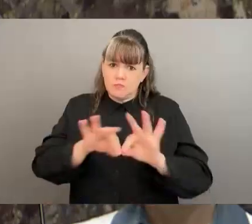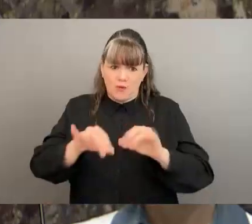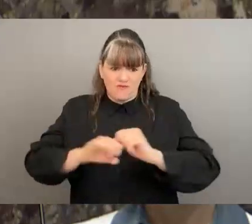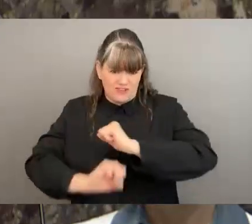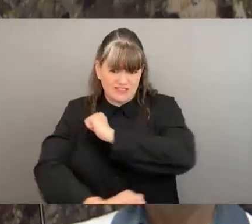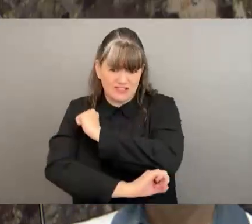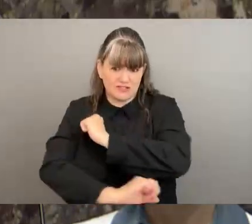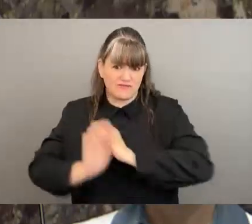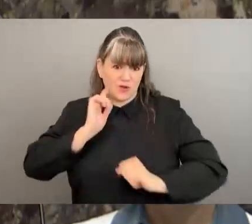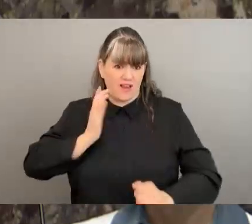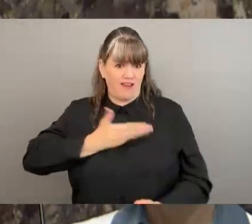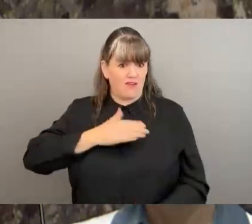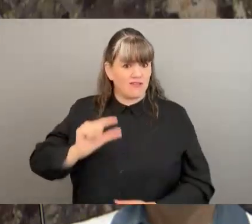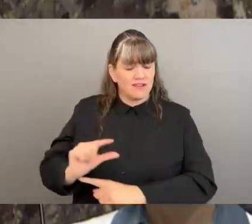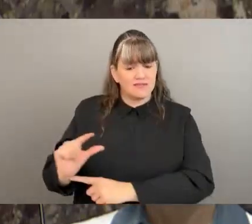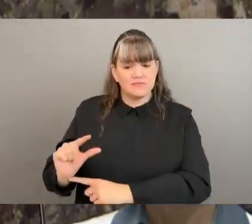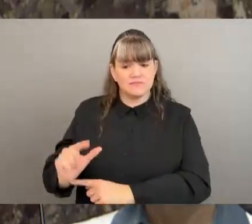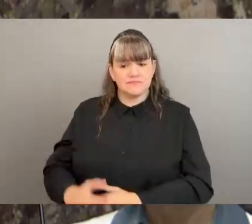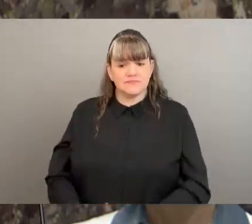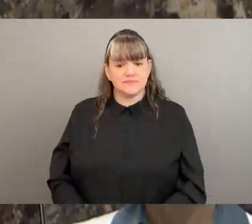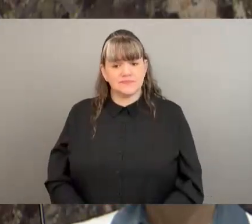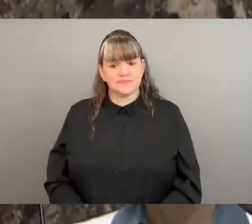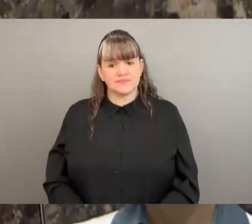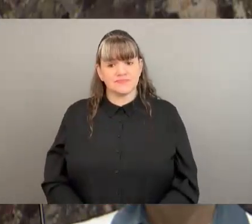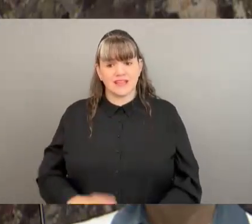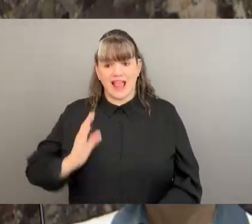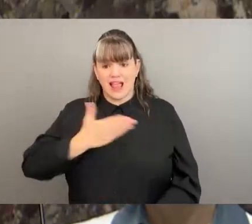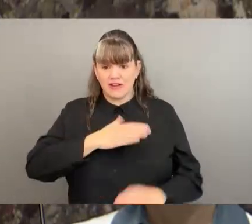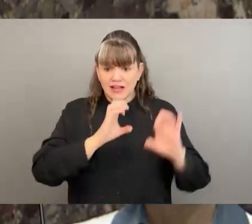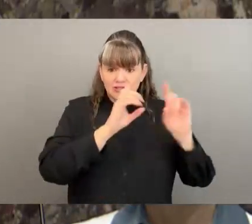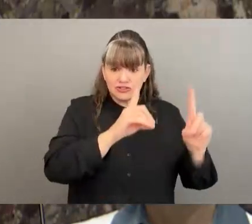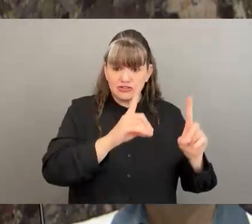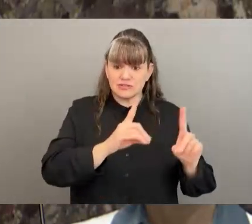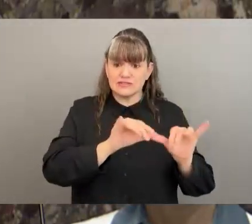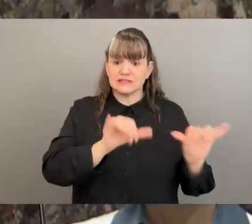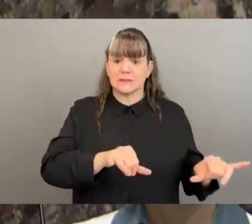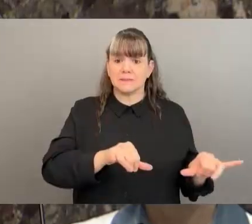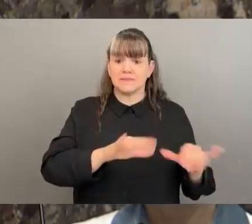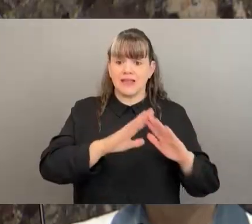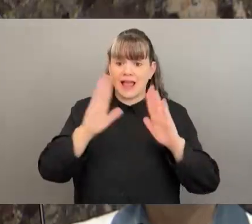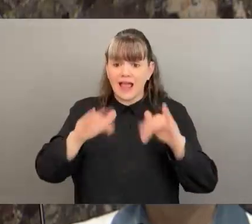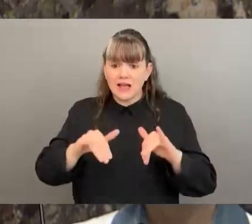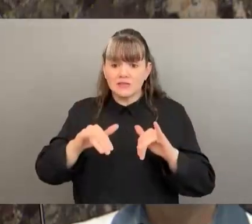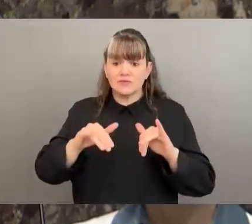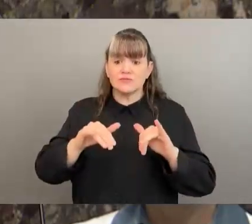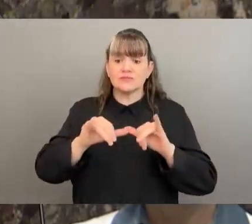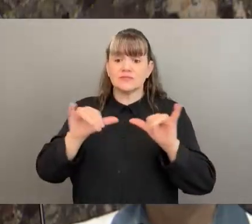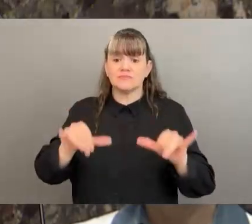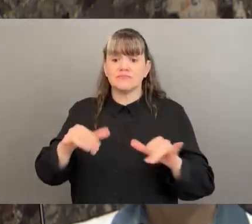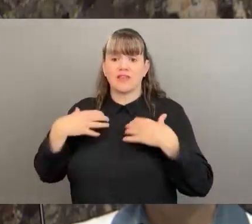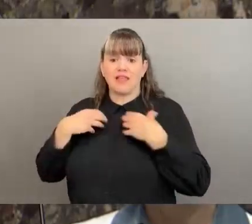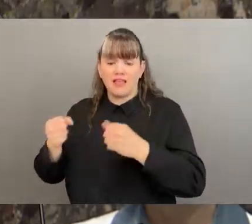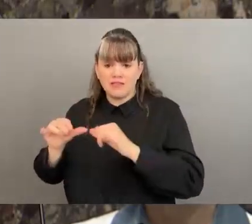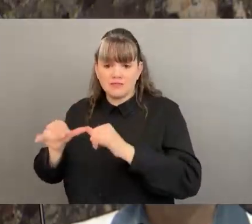systems suffer when they don't reflect the will of the people. Through you, Mr. Speaker, to the Premier, how will you ensure